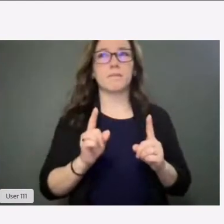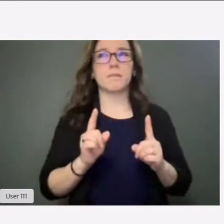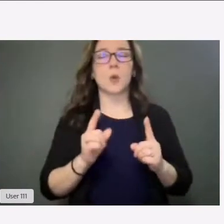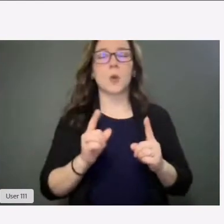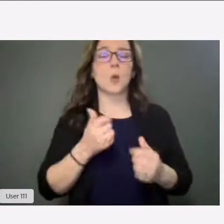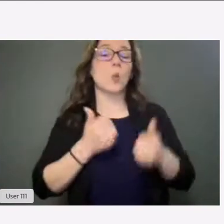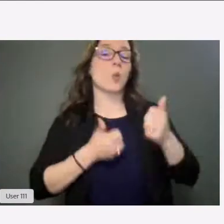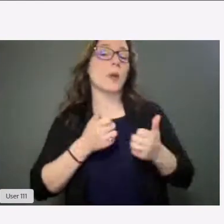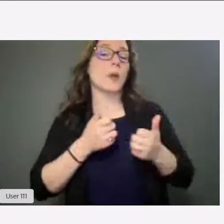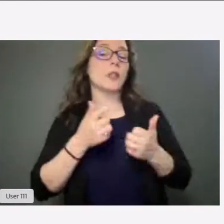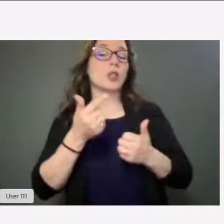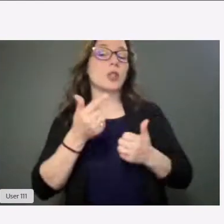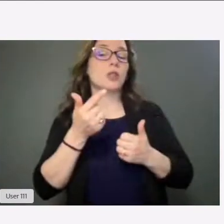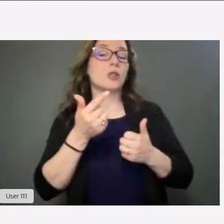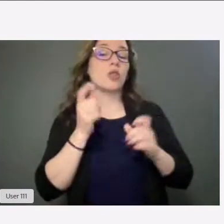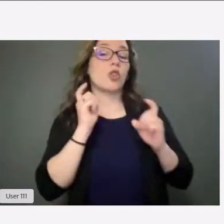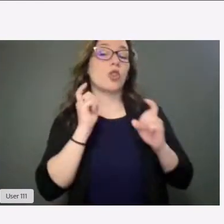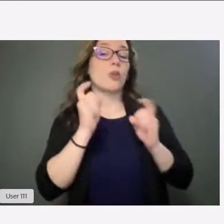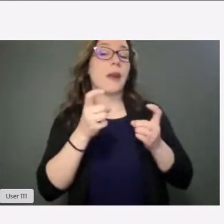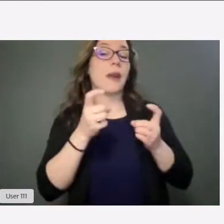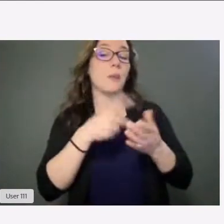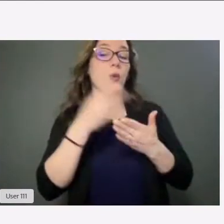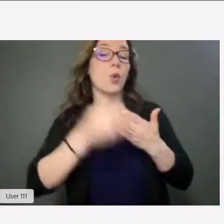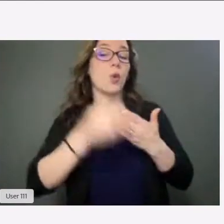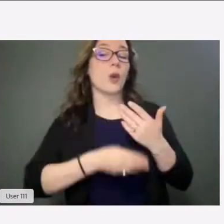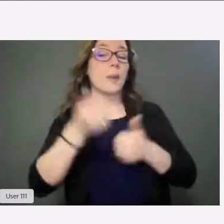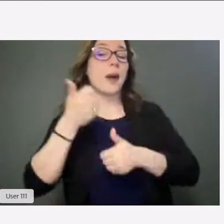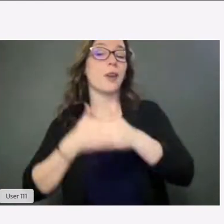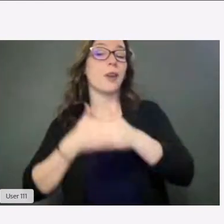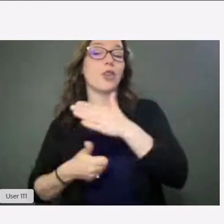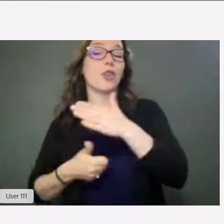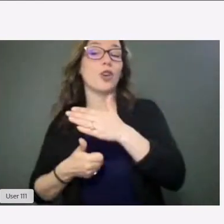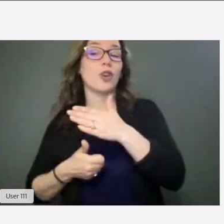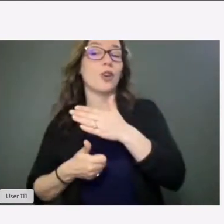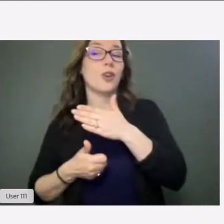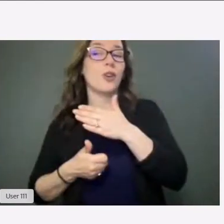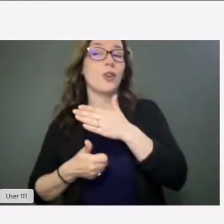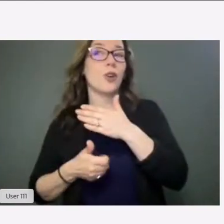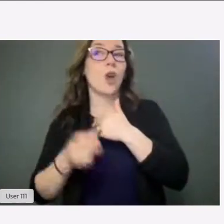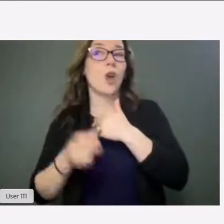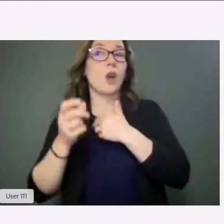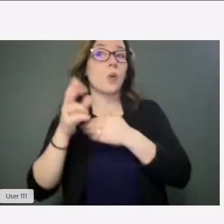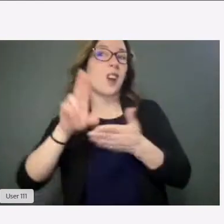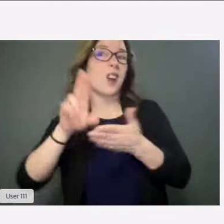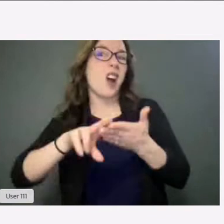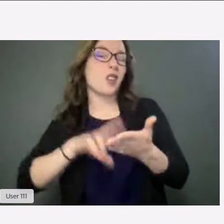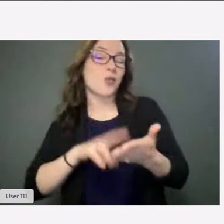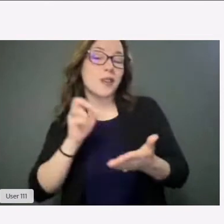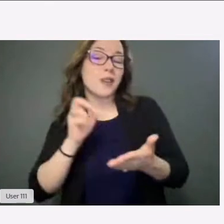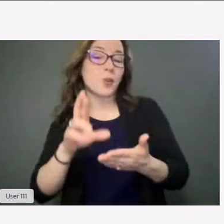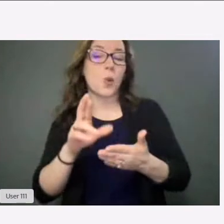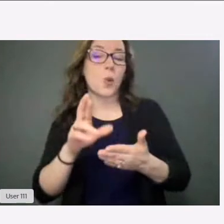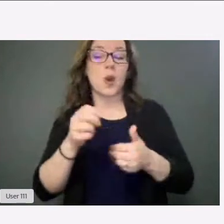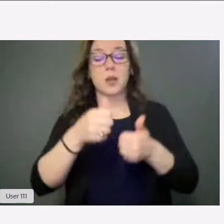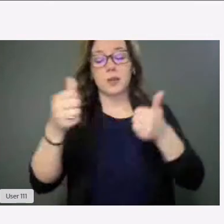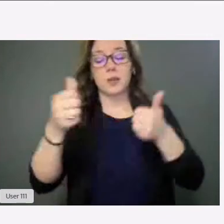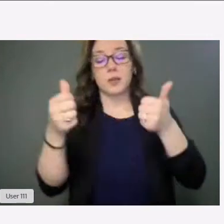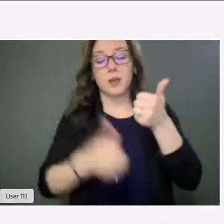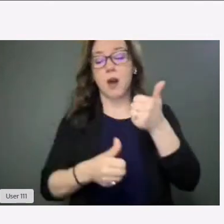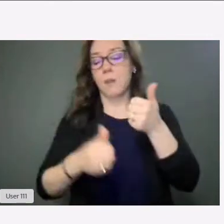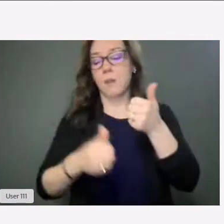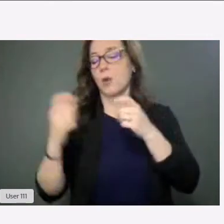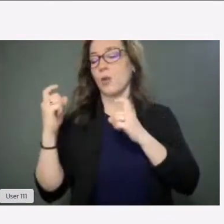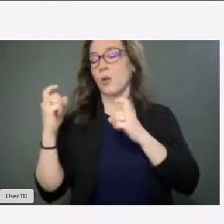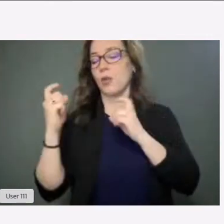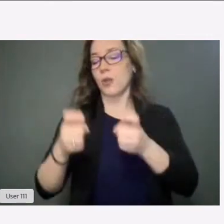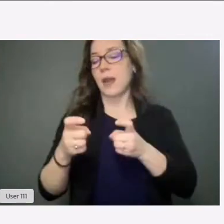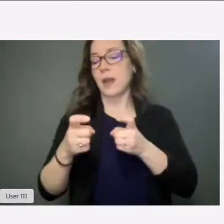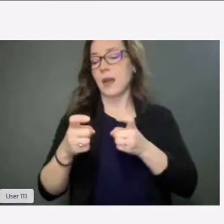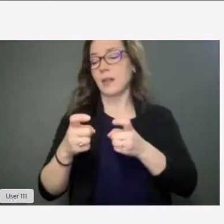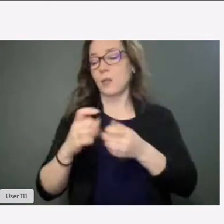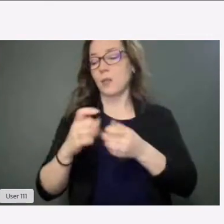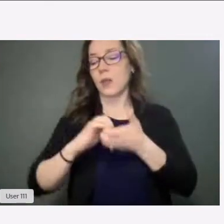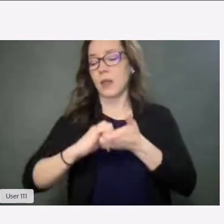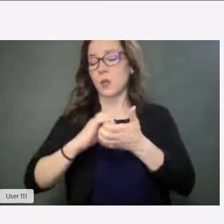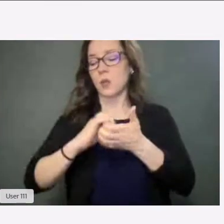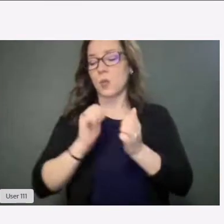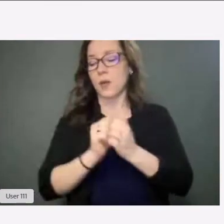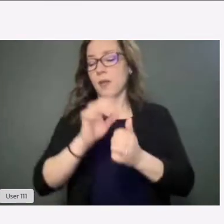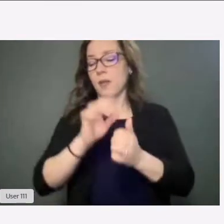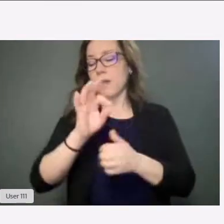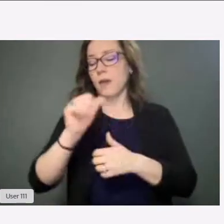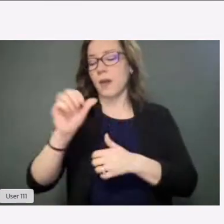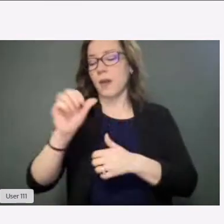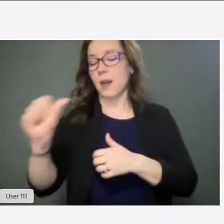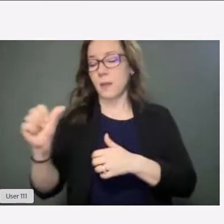grant program to go under and or whether it would be kind of a contract or a sub-grant relationship with the SAA.